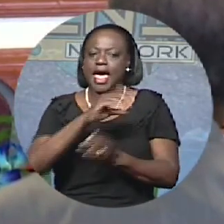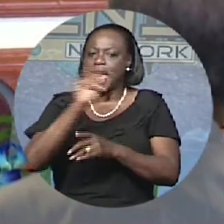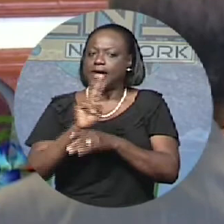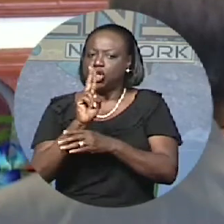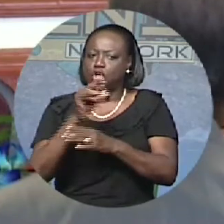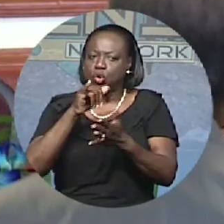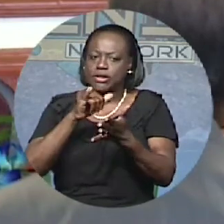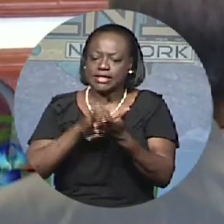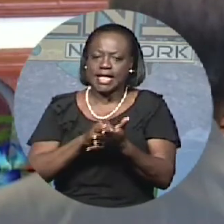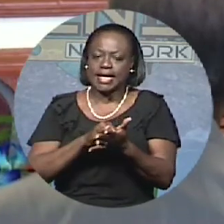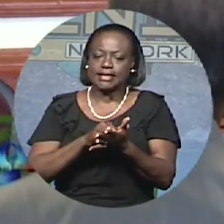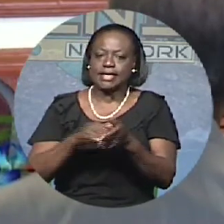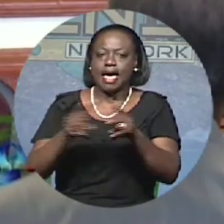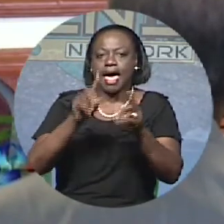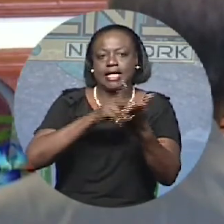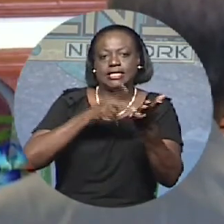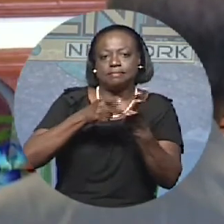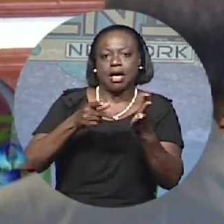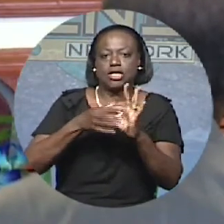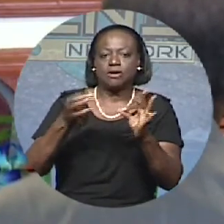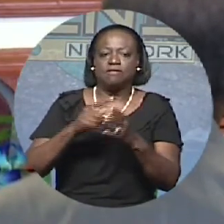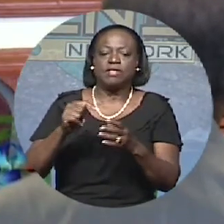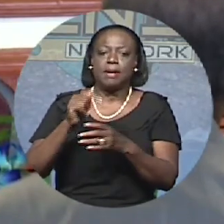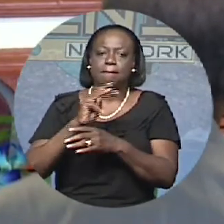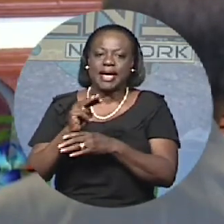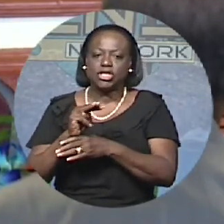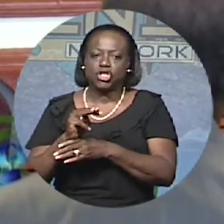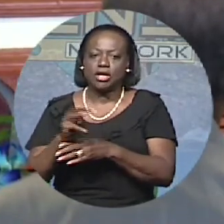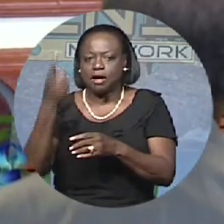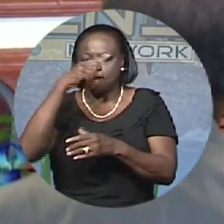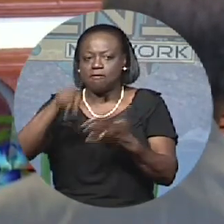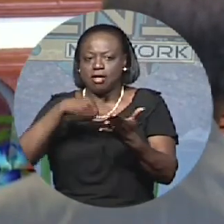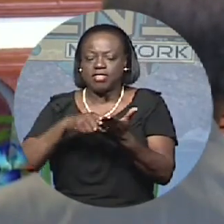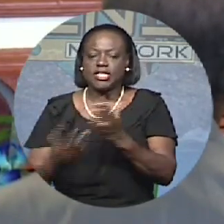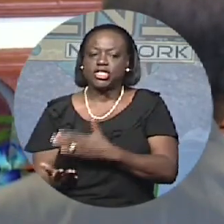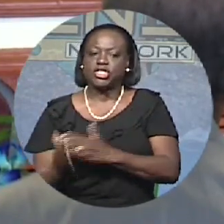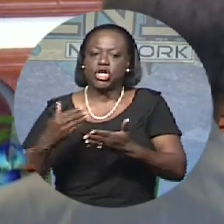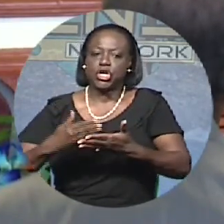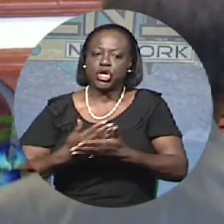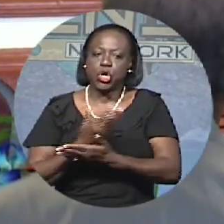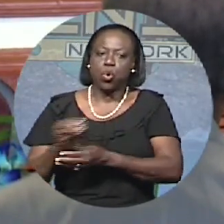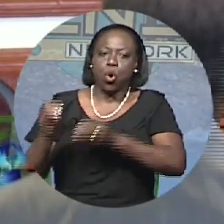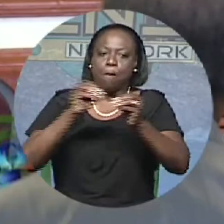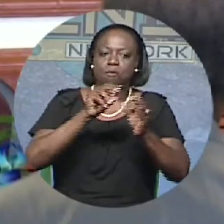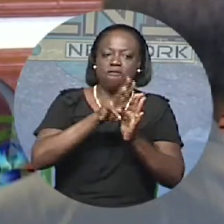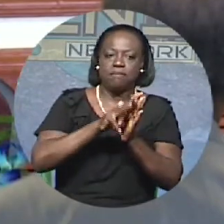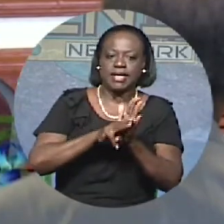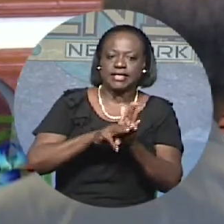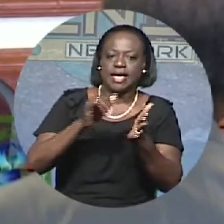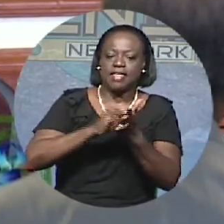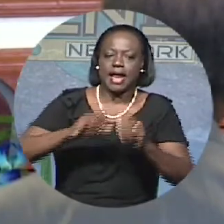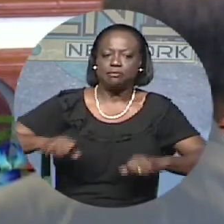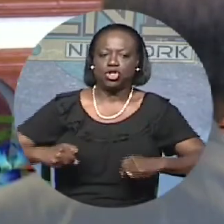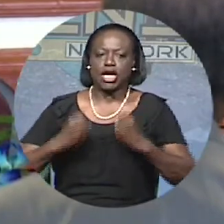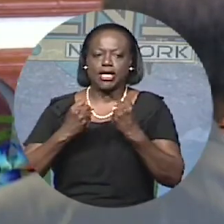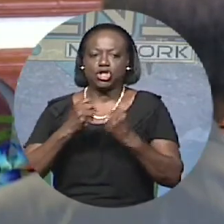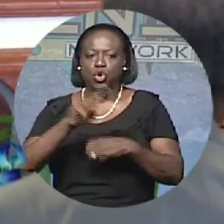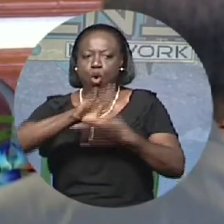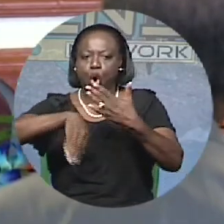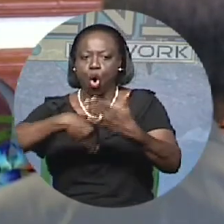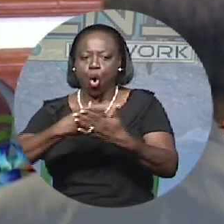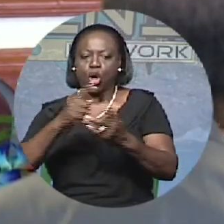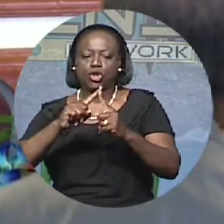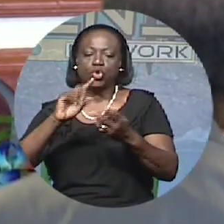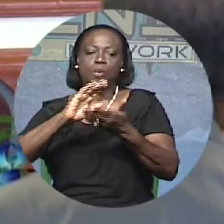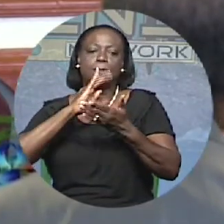that as part of the mantra for this new movement that I'm challenging you all to try to